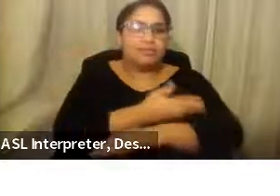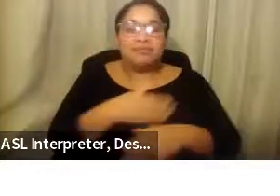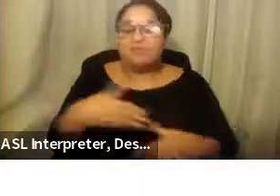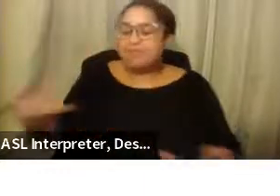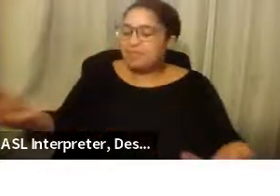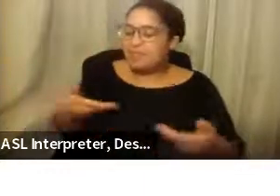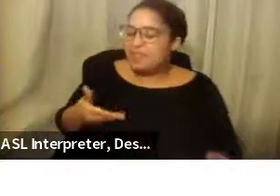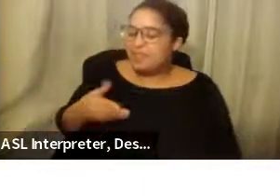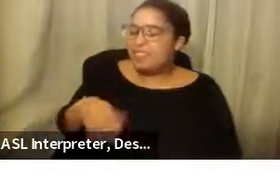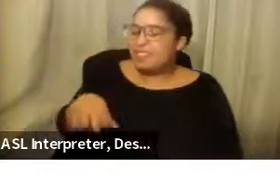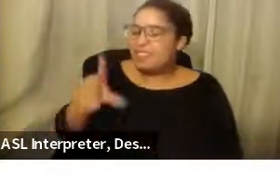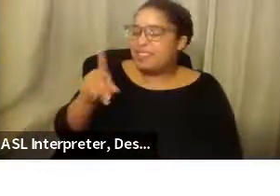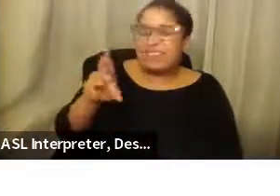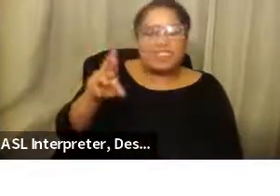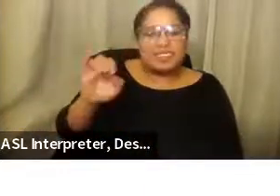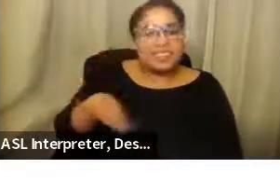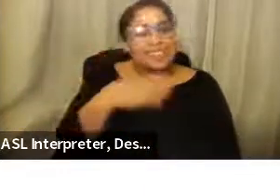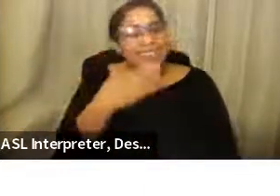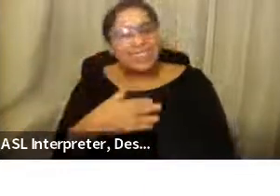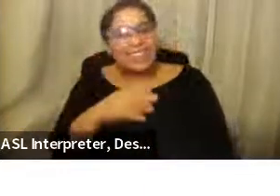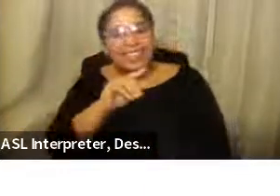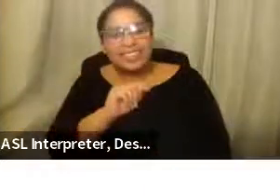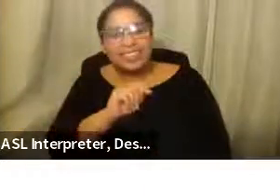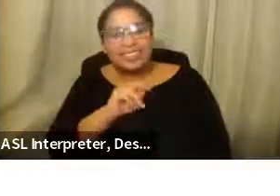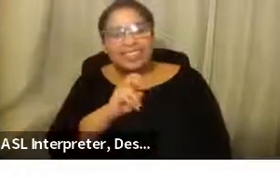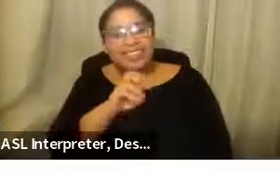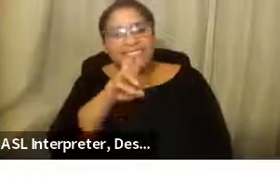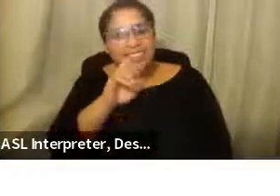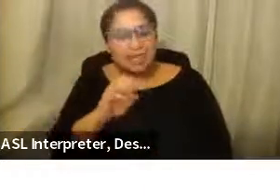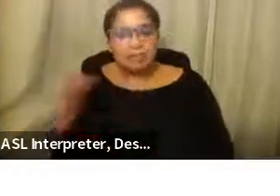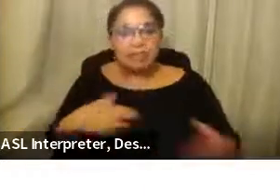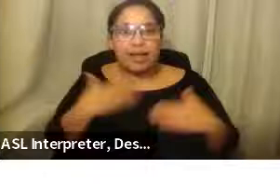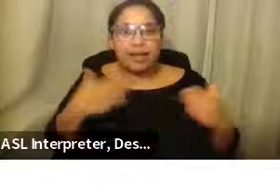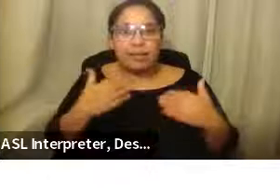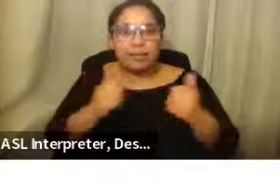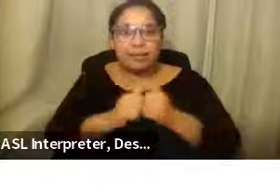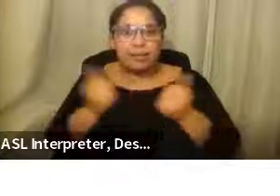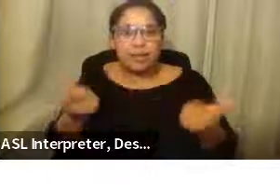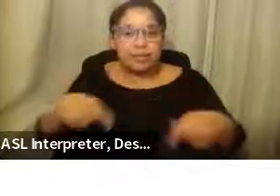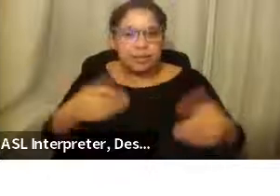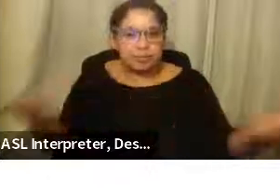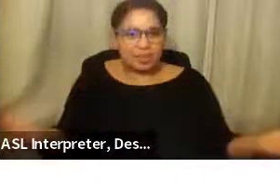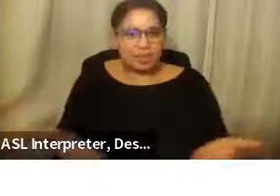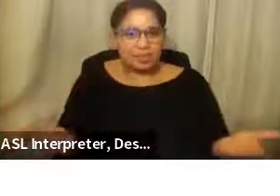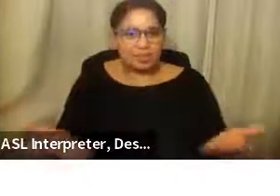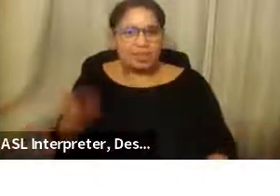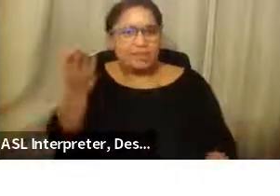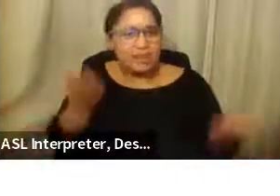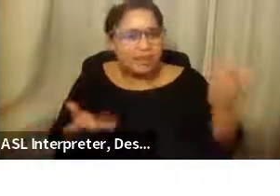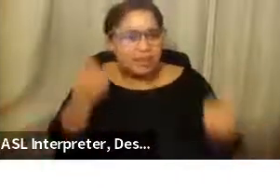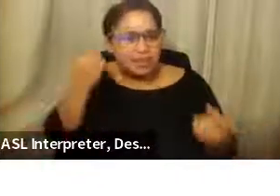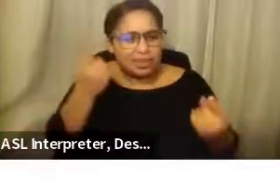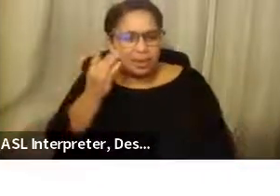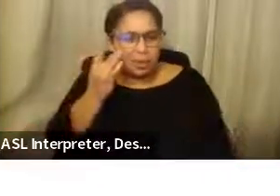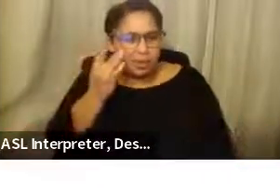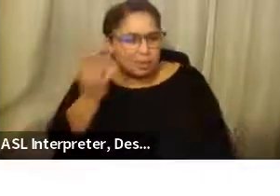Thank you so much, Tueri. I am really happy to be here with all of you. And you may be asking, so why did we